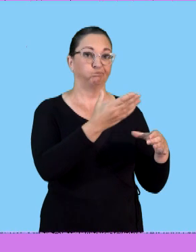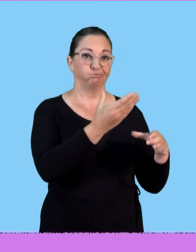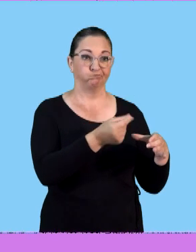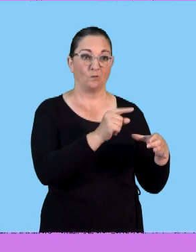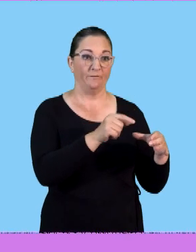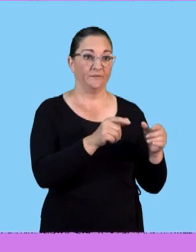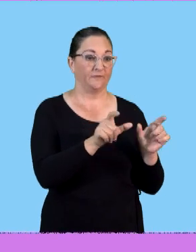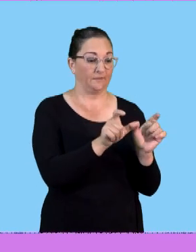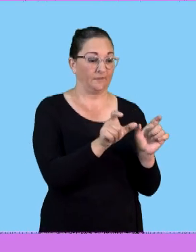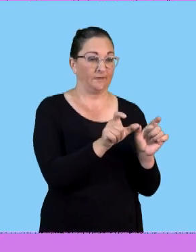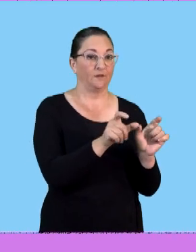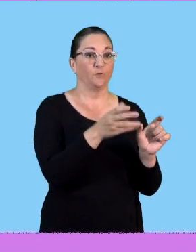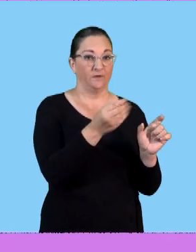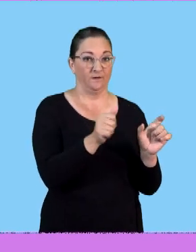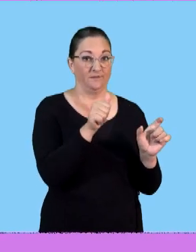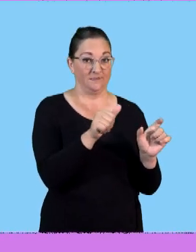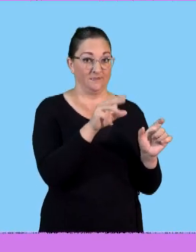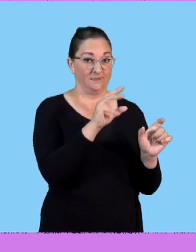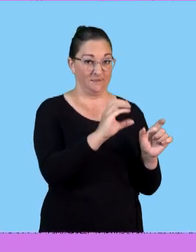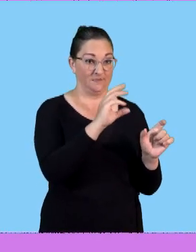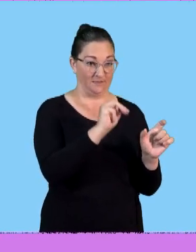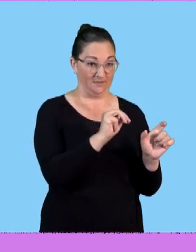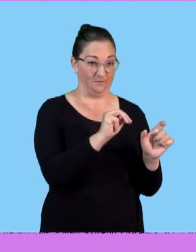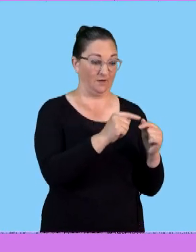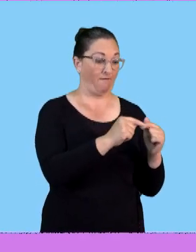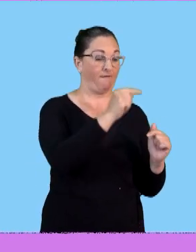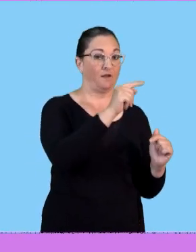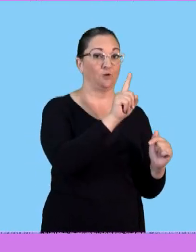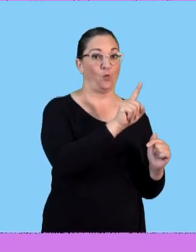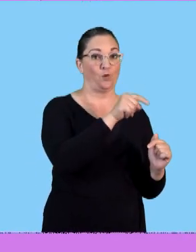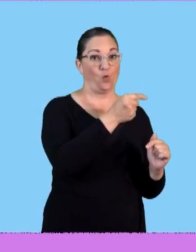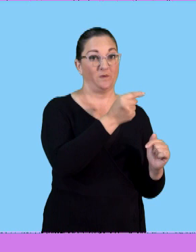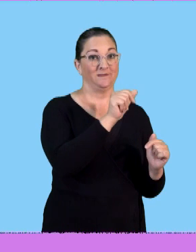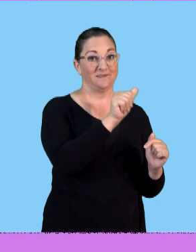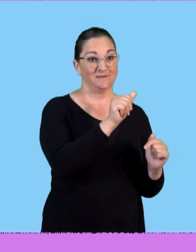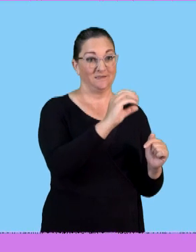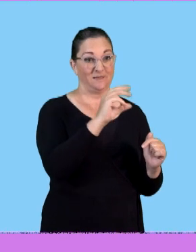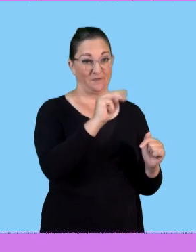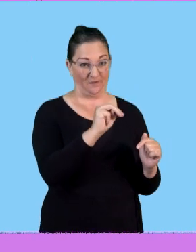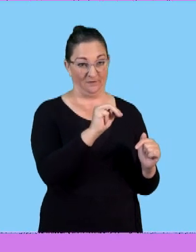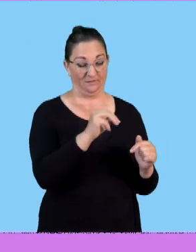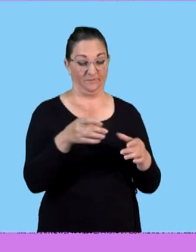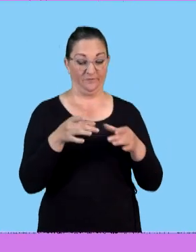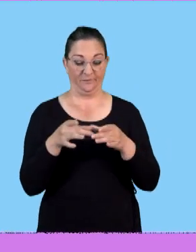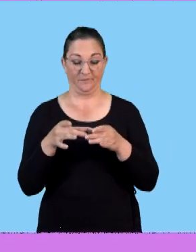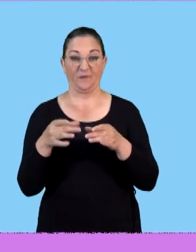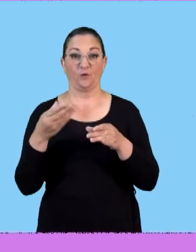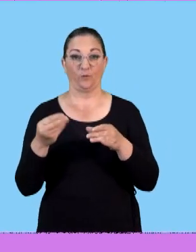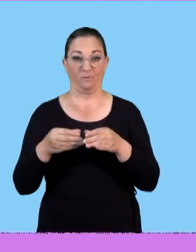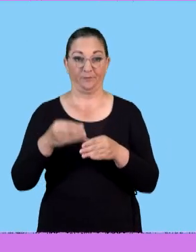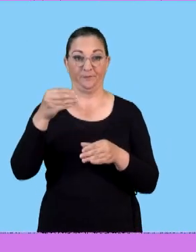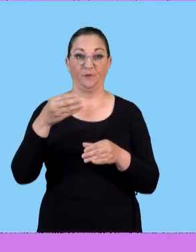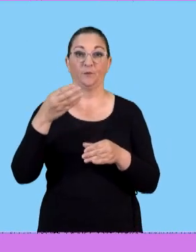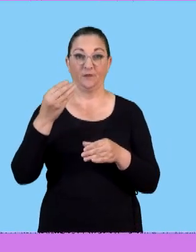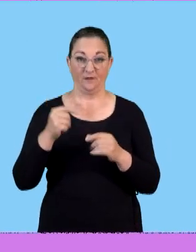bottle, we have the diameter as 6 centimeters and our height of 1.6 centimeters. Then looking at our rectangular